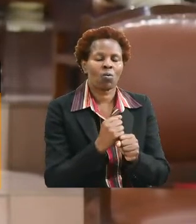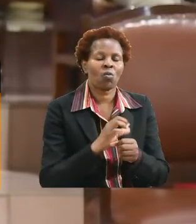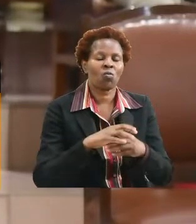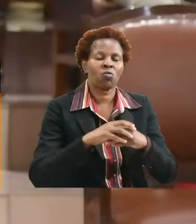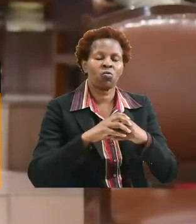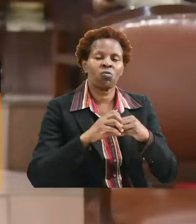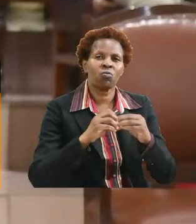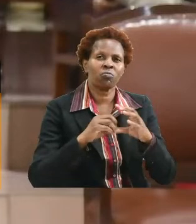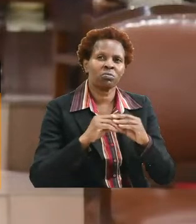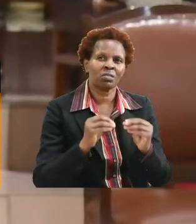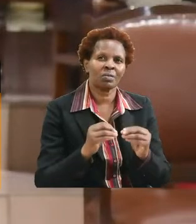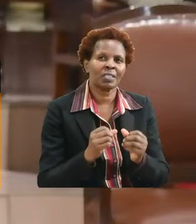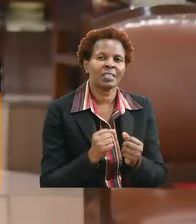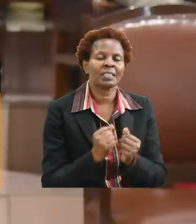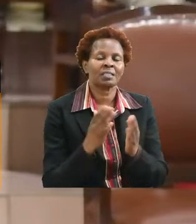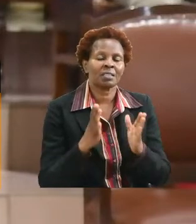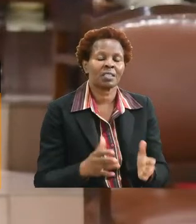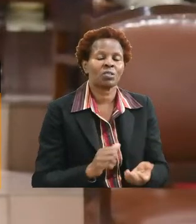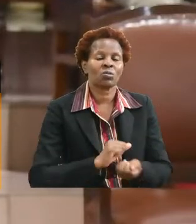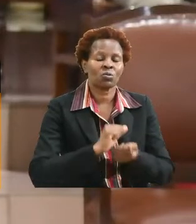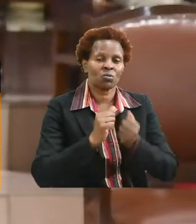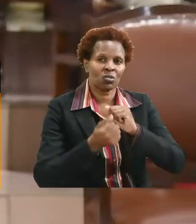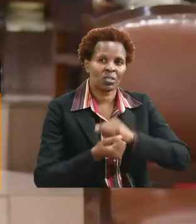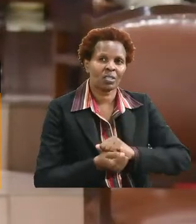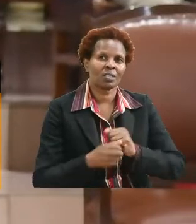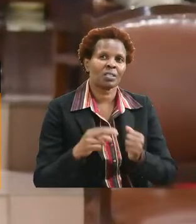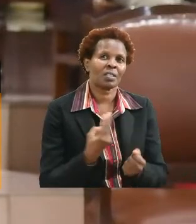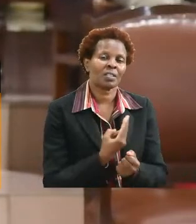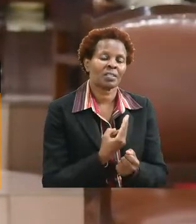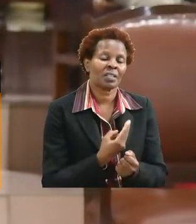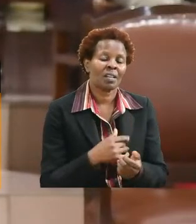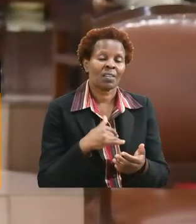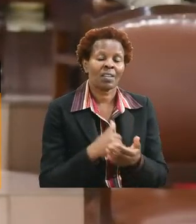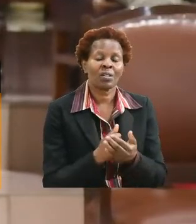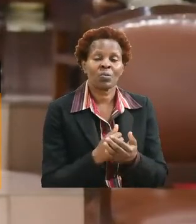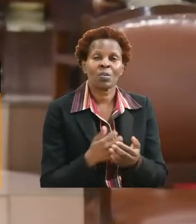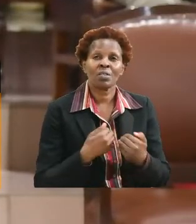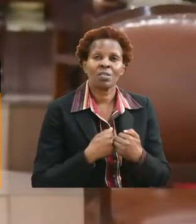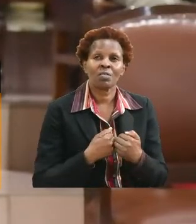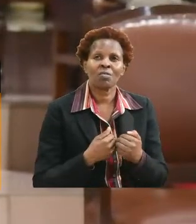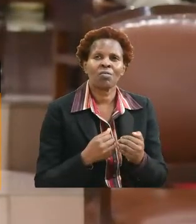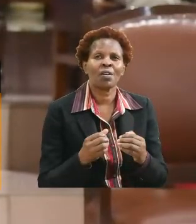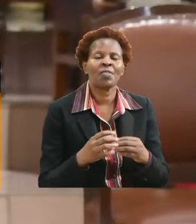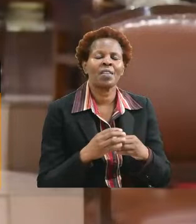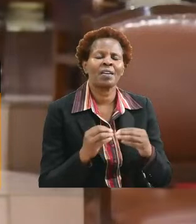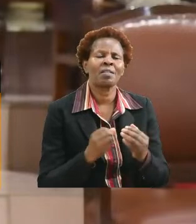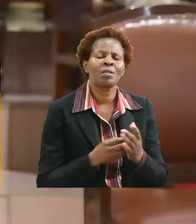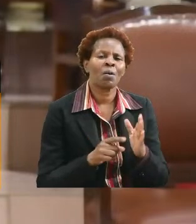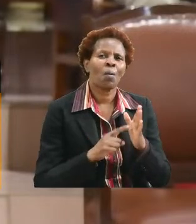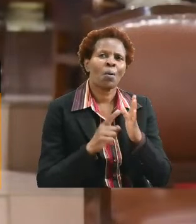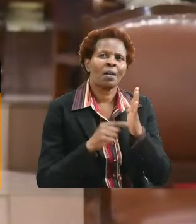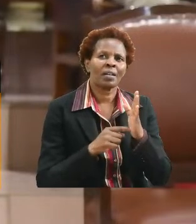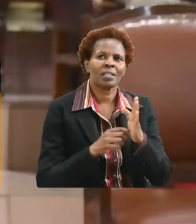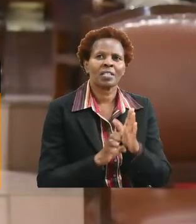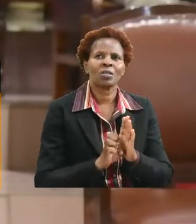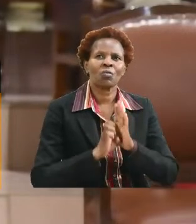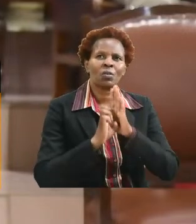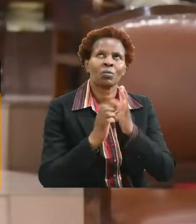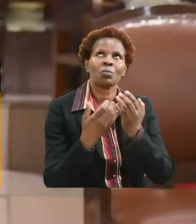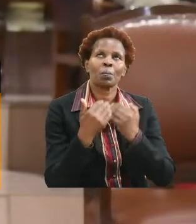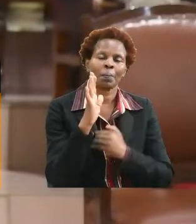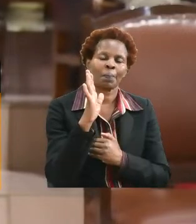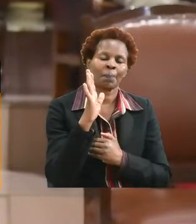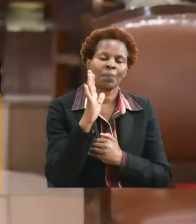God always desires to transform us so that we take on the image and the likeness of his Son, Jesus Christ, so that wherever